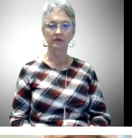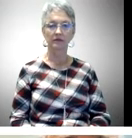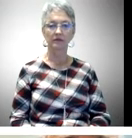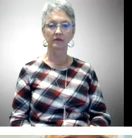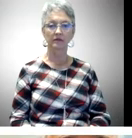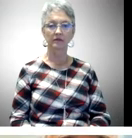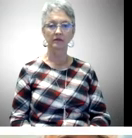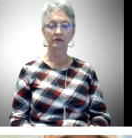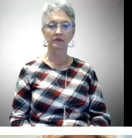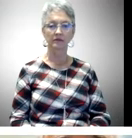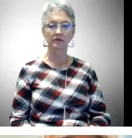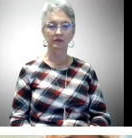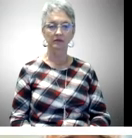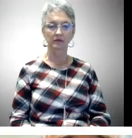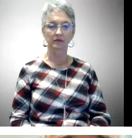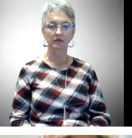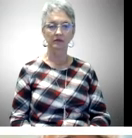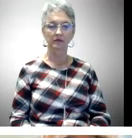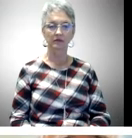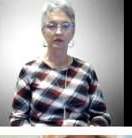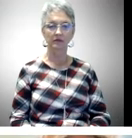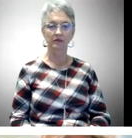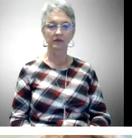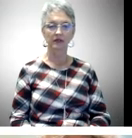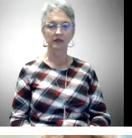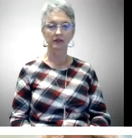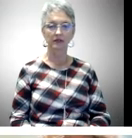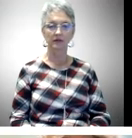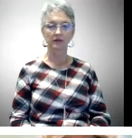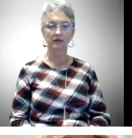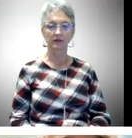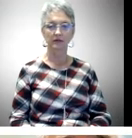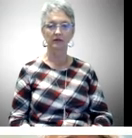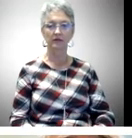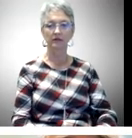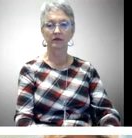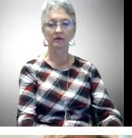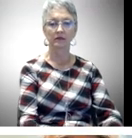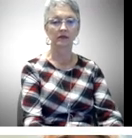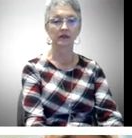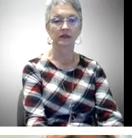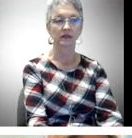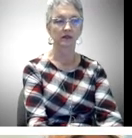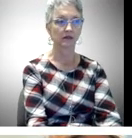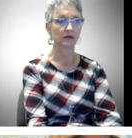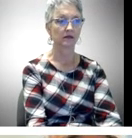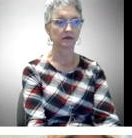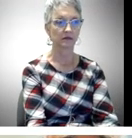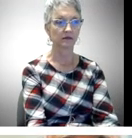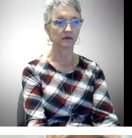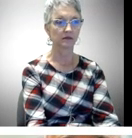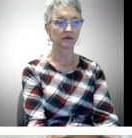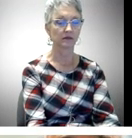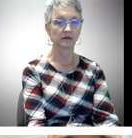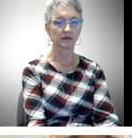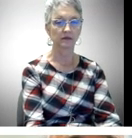the decisions being made by her guardian. And what happened was that Jenny's parents filed a guardianship to take away her right to decide where she was